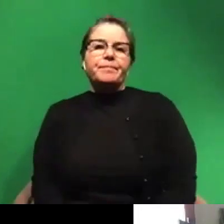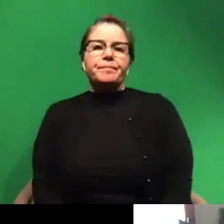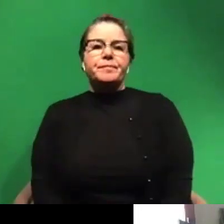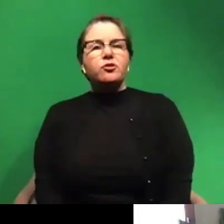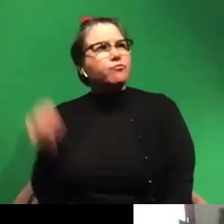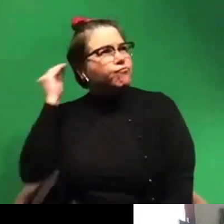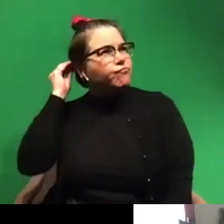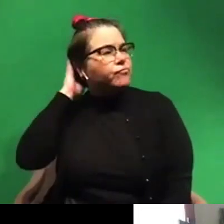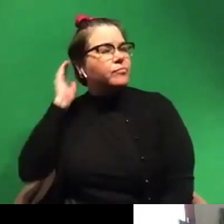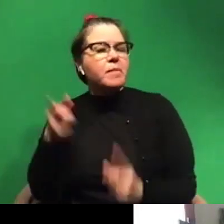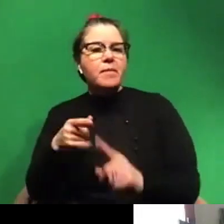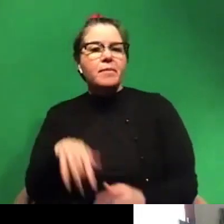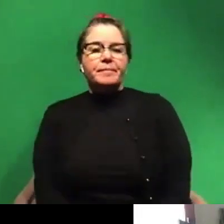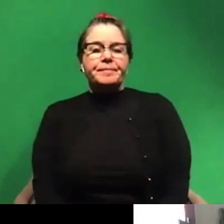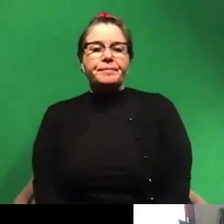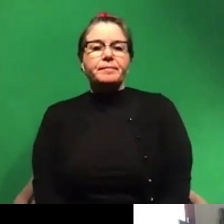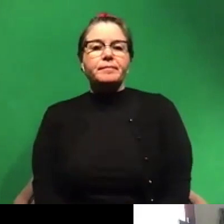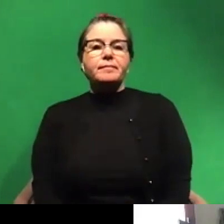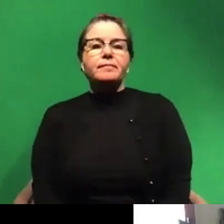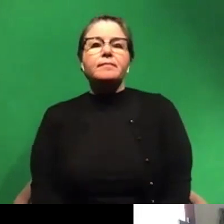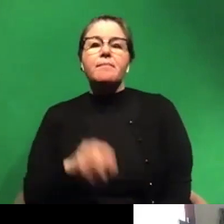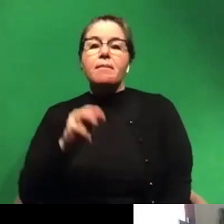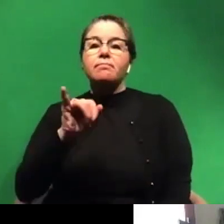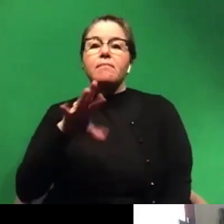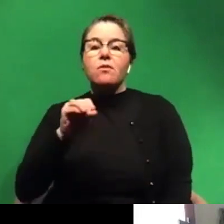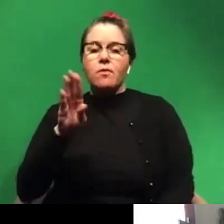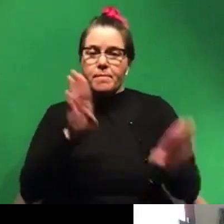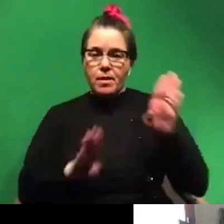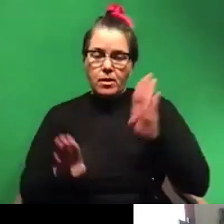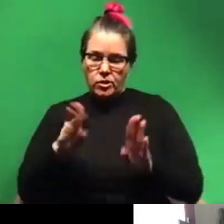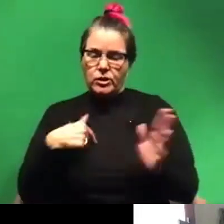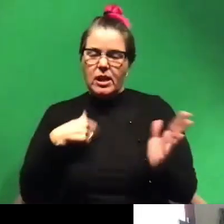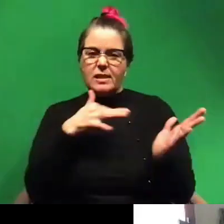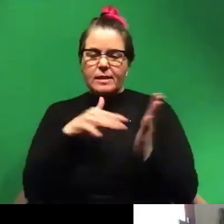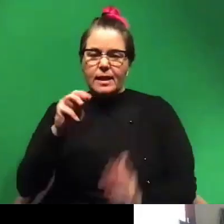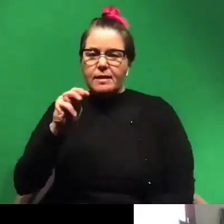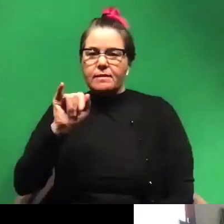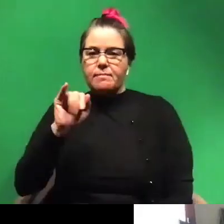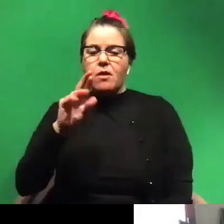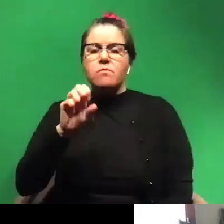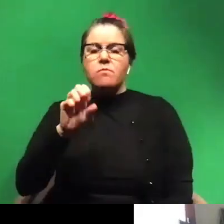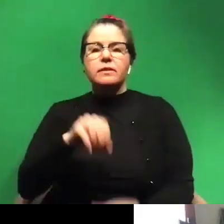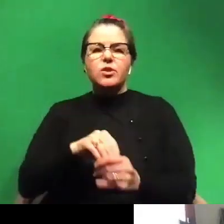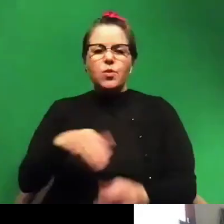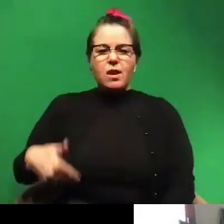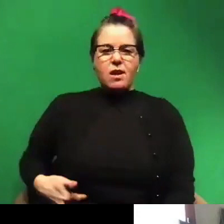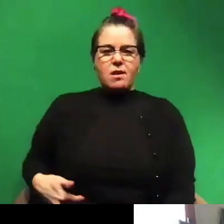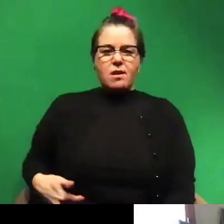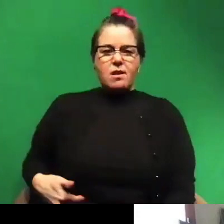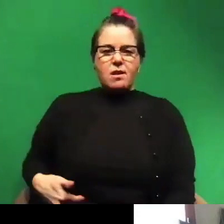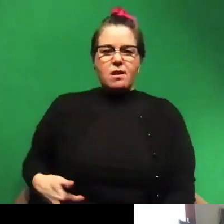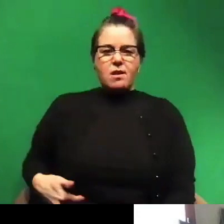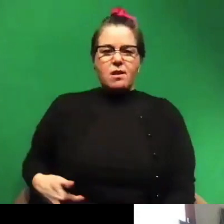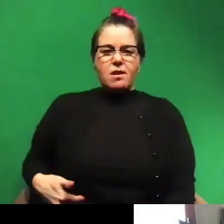to people. I'm a microbiologist. I study the microbes in the gut. So these are really tiny